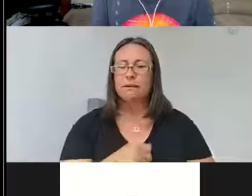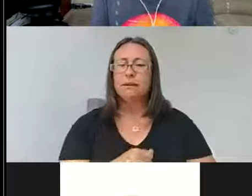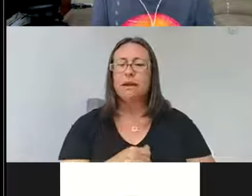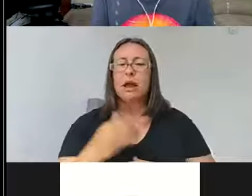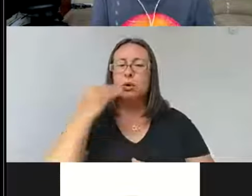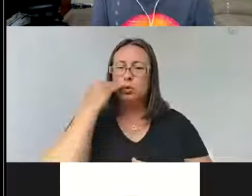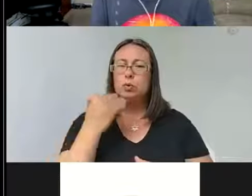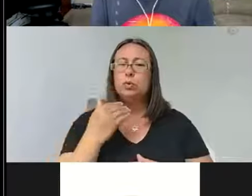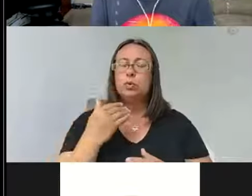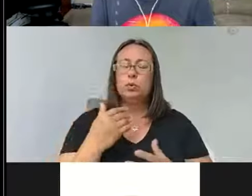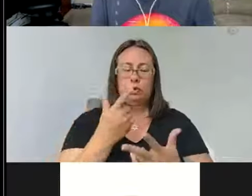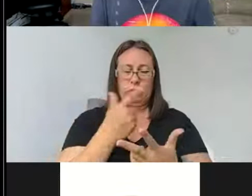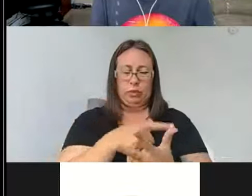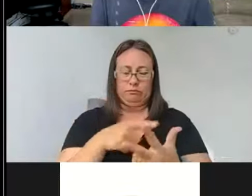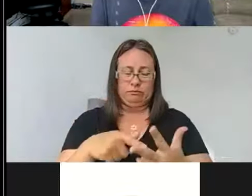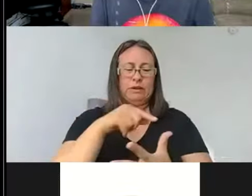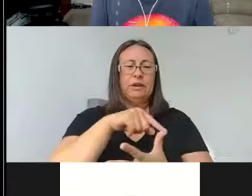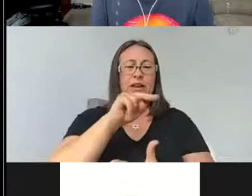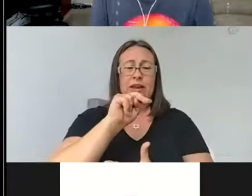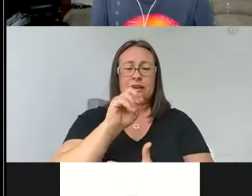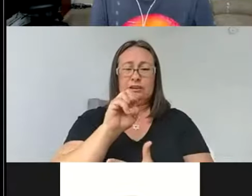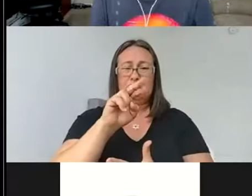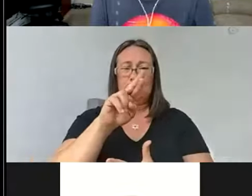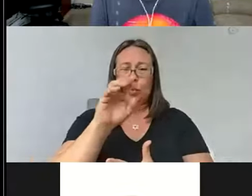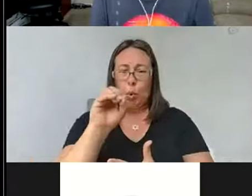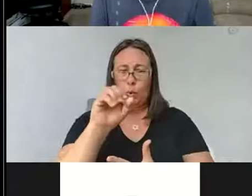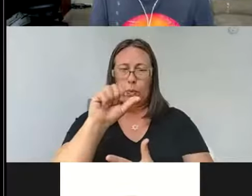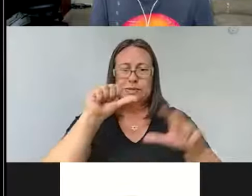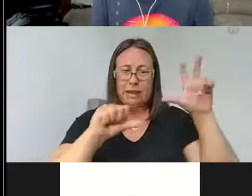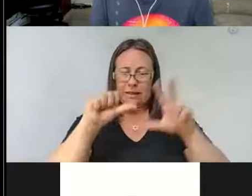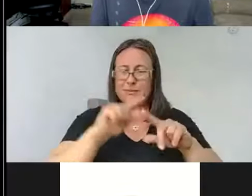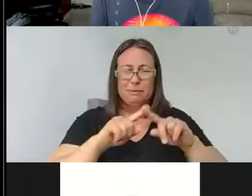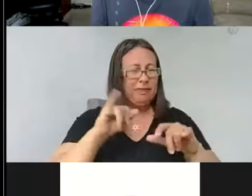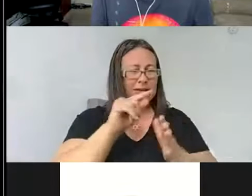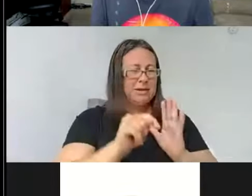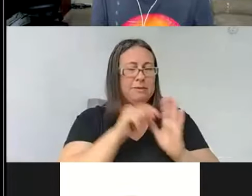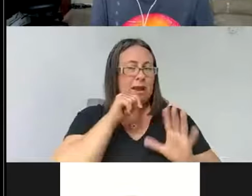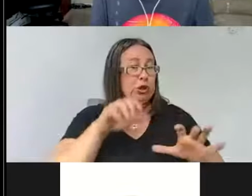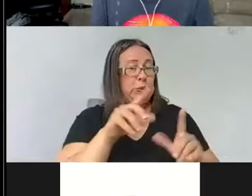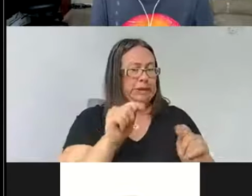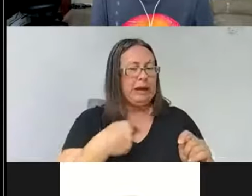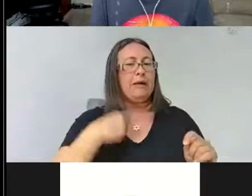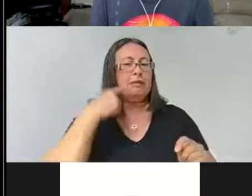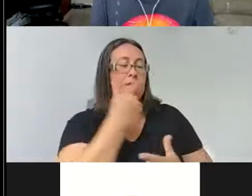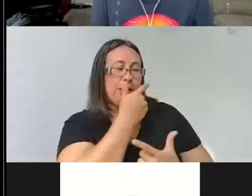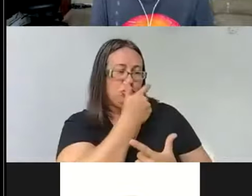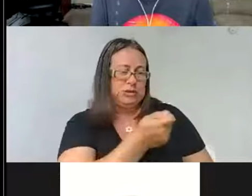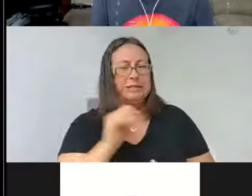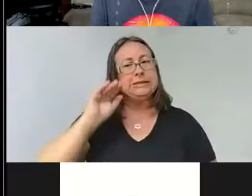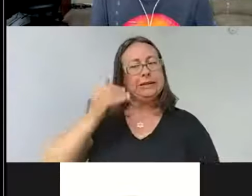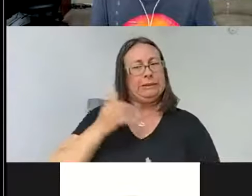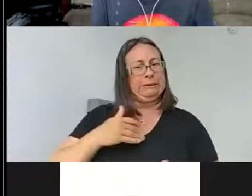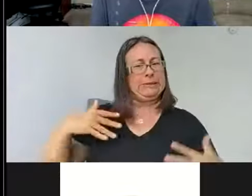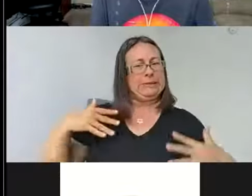do neuroscience. I wasn't doing neuroscience at all. I just thought it was interesting. It seemed a little scary to change fields from grad